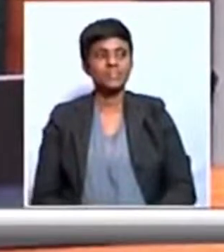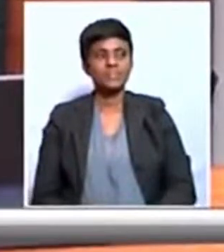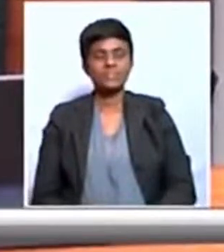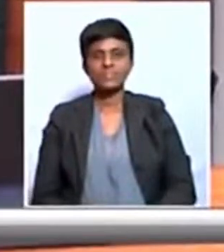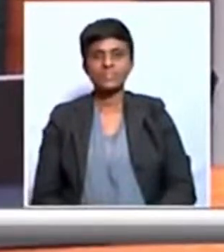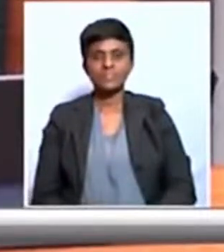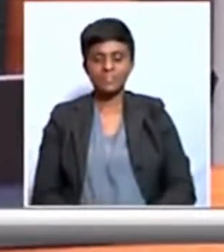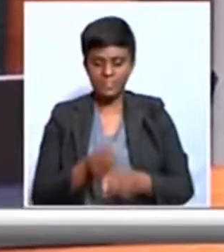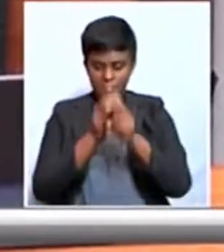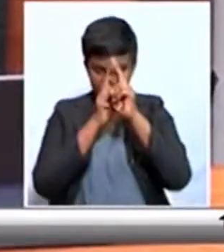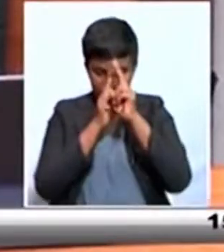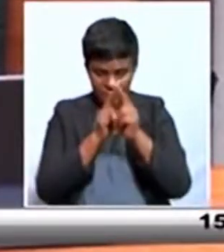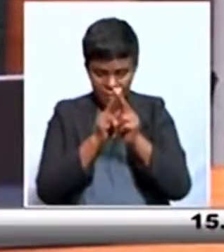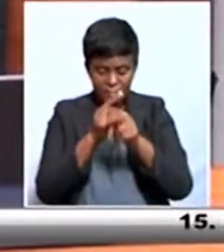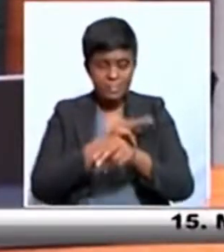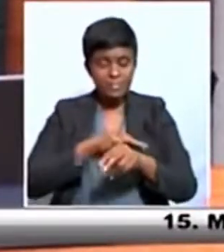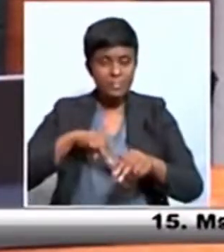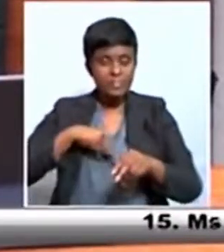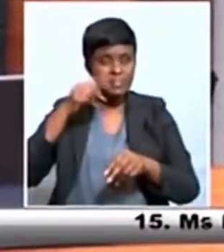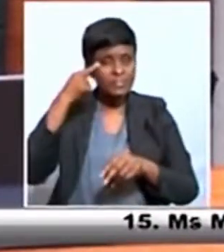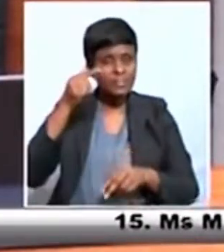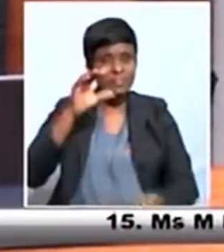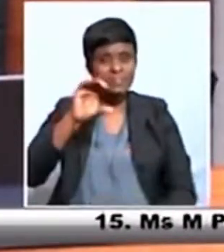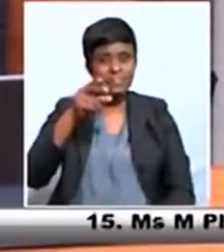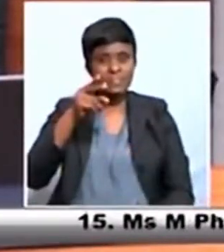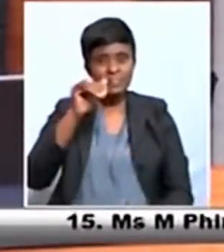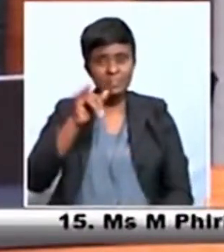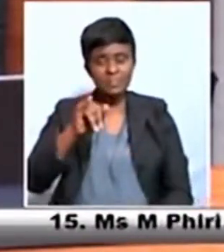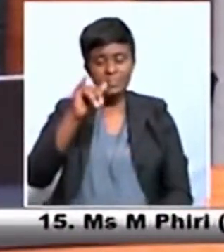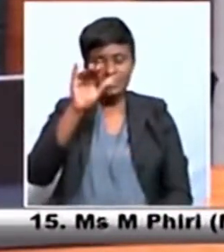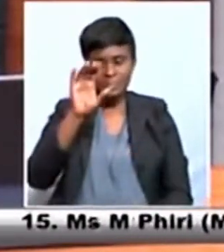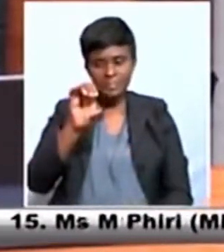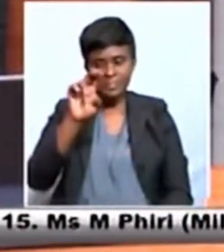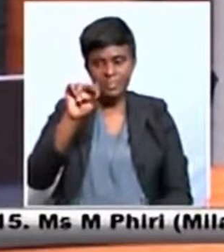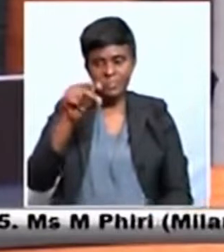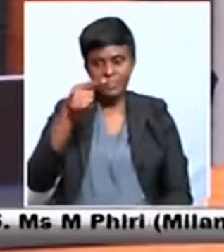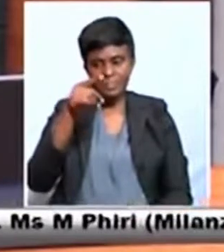The Honorable Member for Chiengi. Sorry.